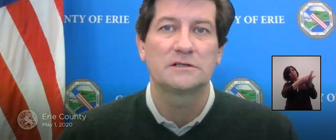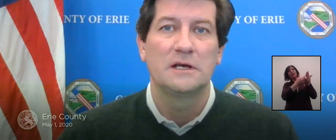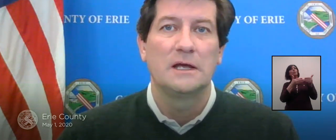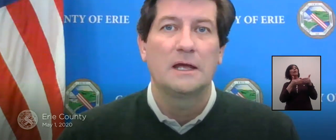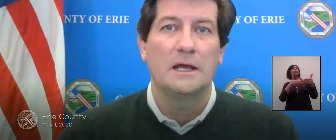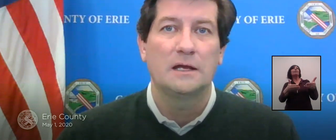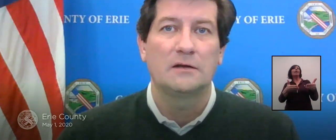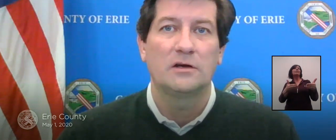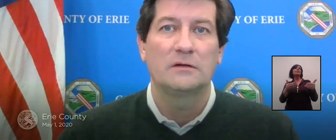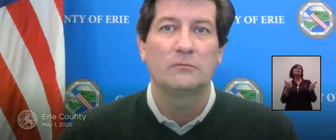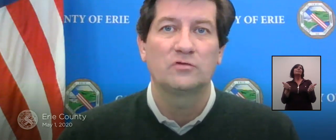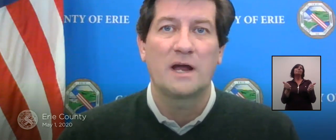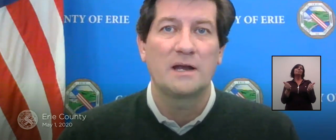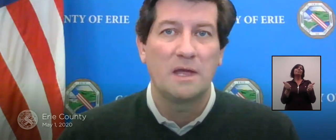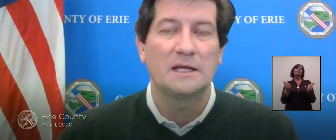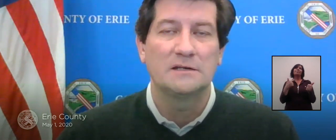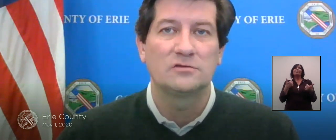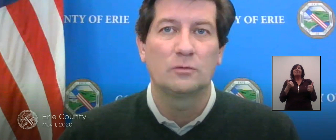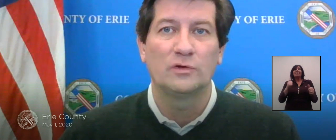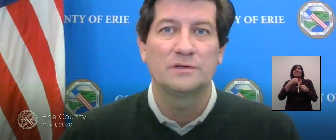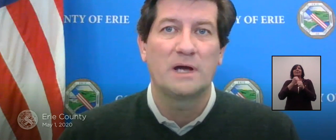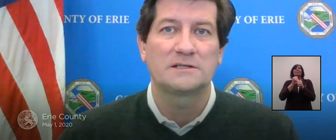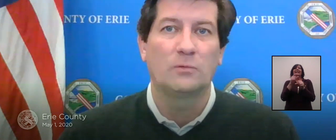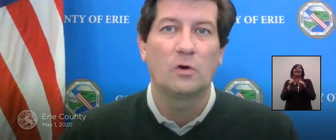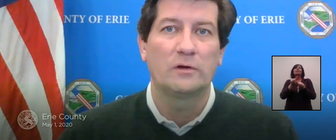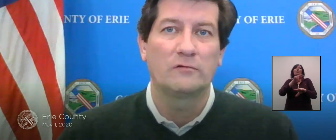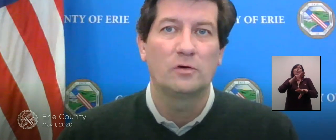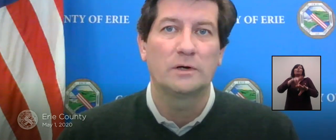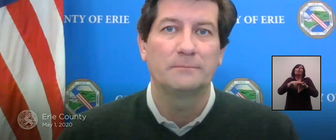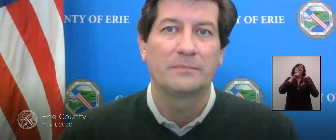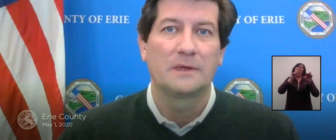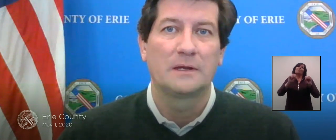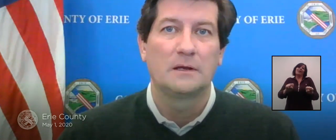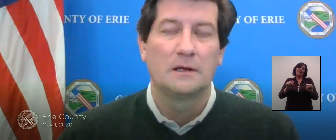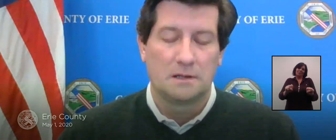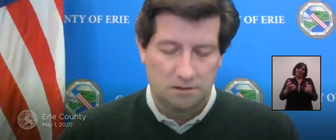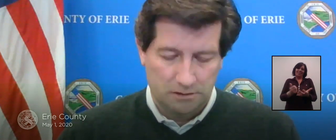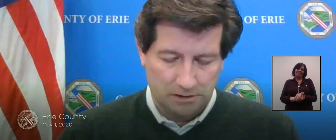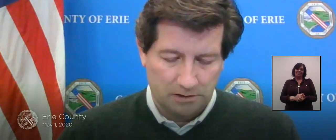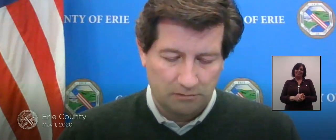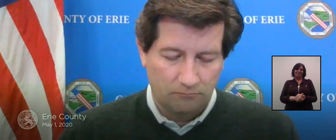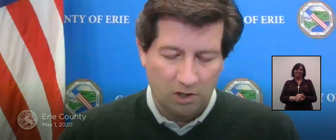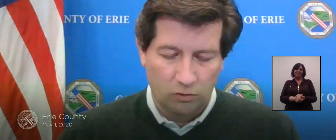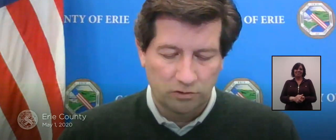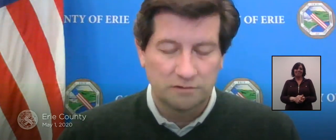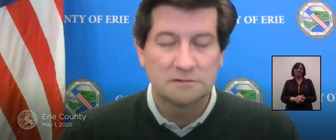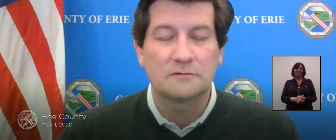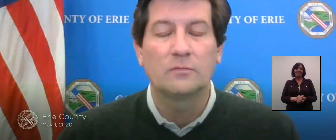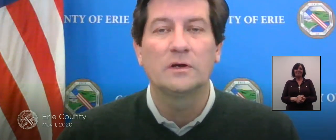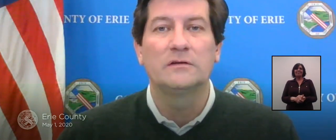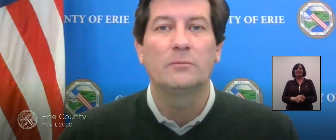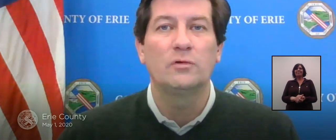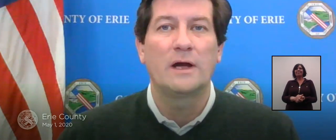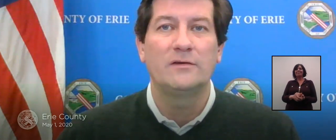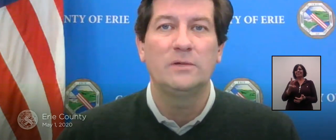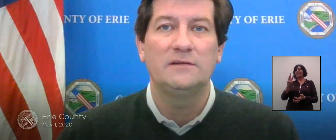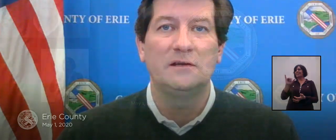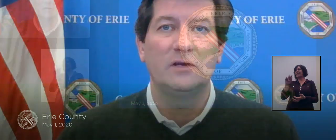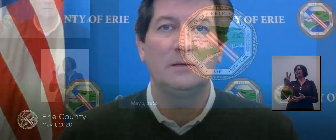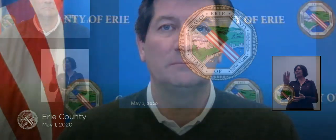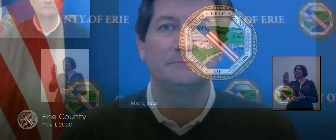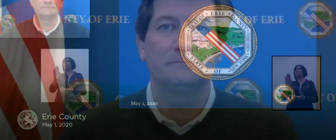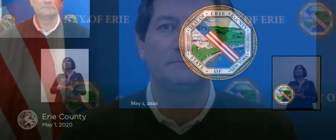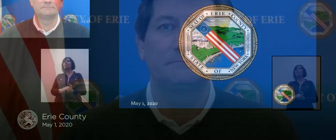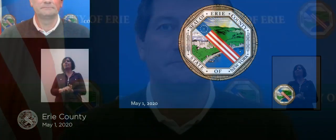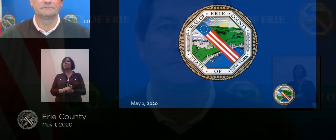districts, and try to make it as normal as possible going forward. Mel Orleans from